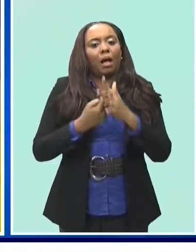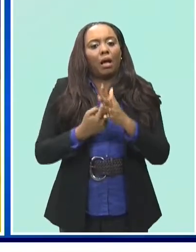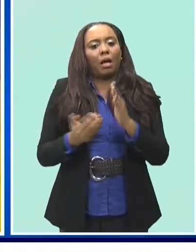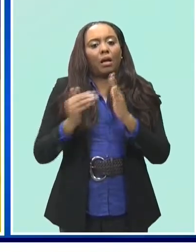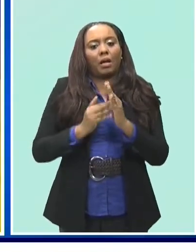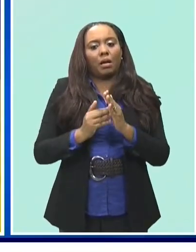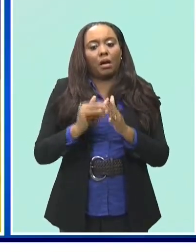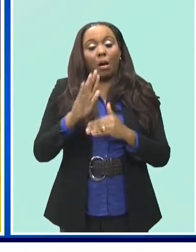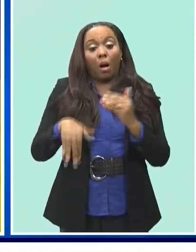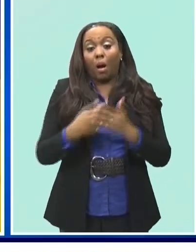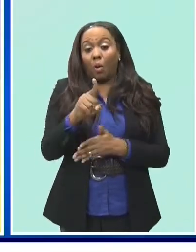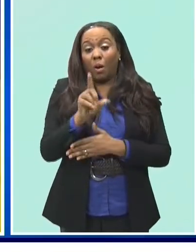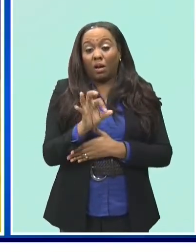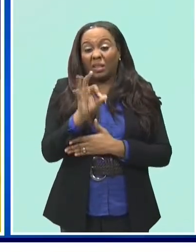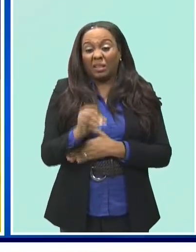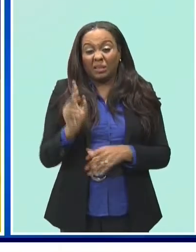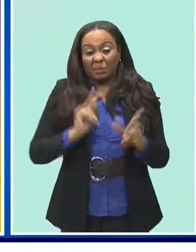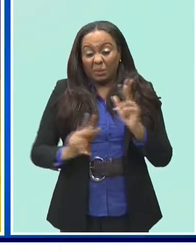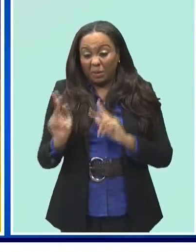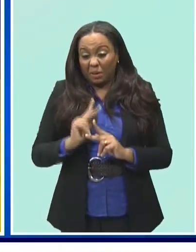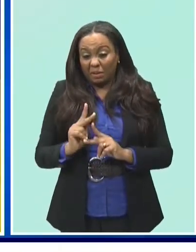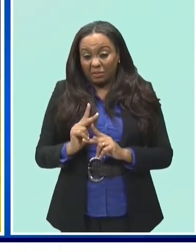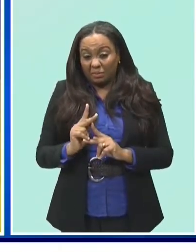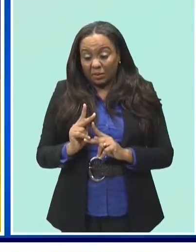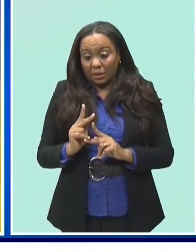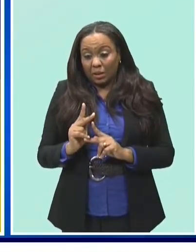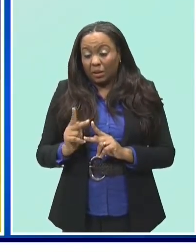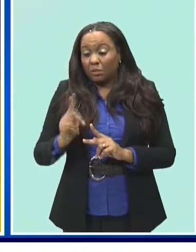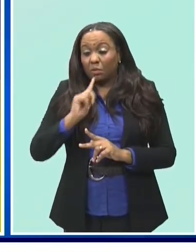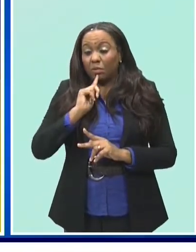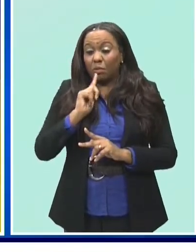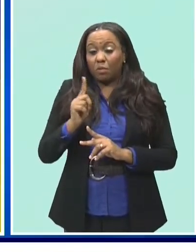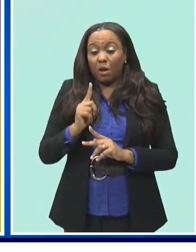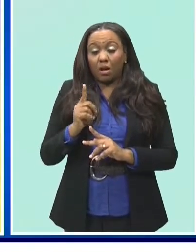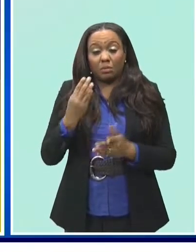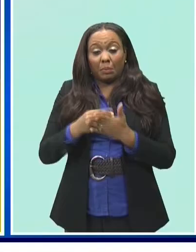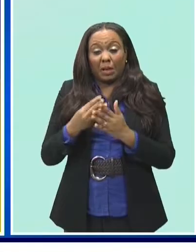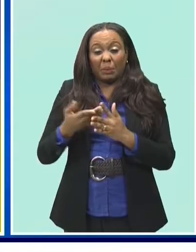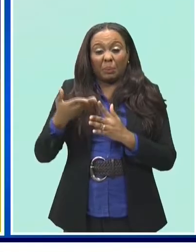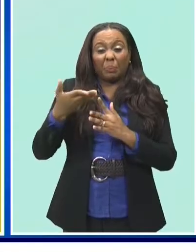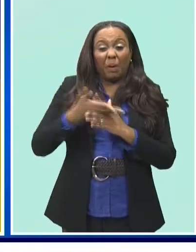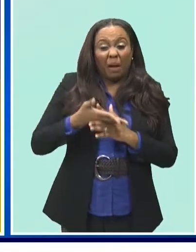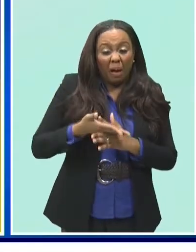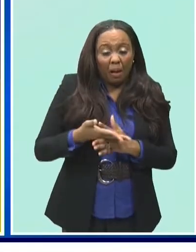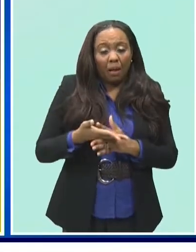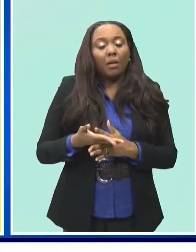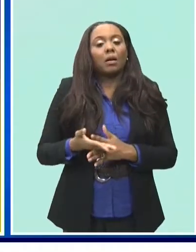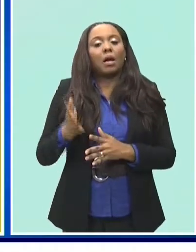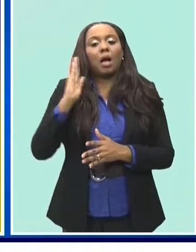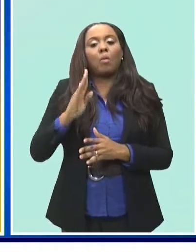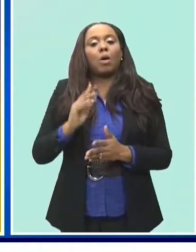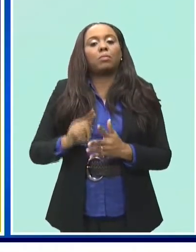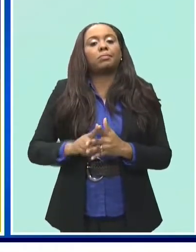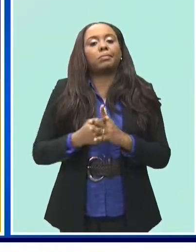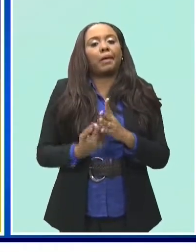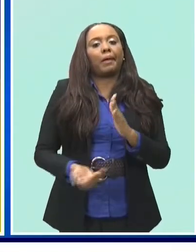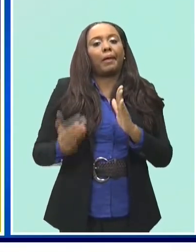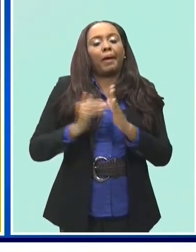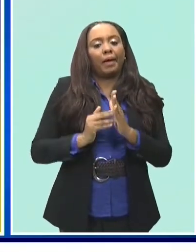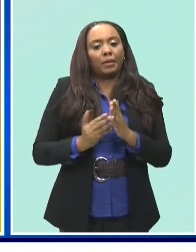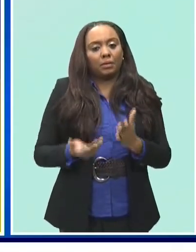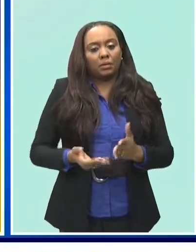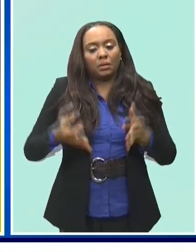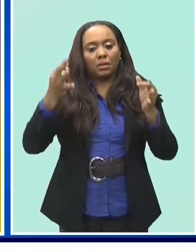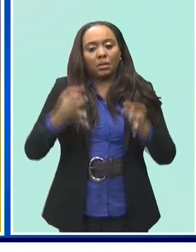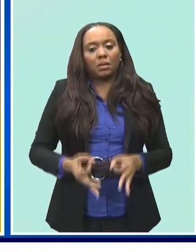all 190 persons who had been impacted back on the roll in time for September's pension payments. It should be noted that this